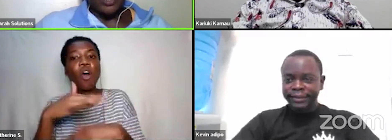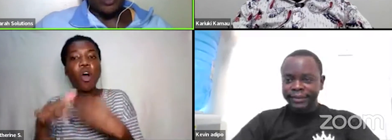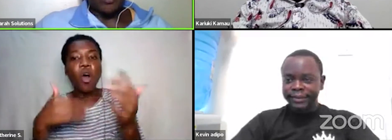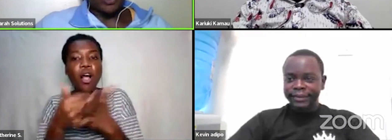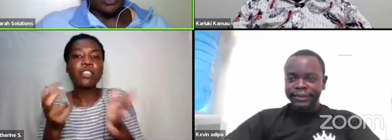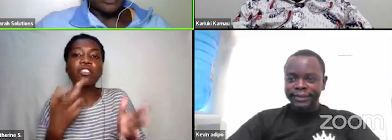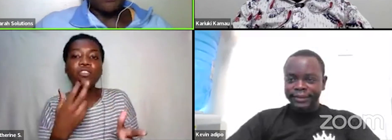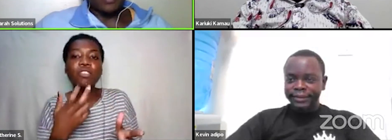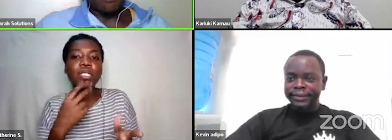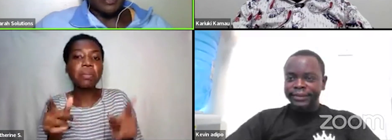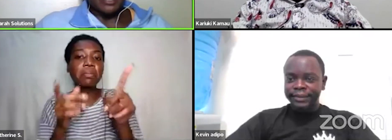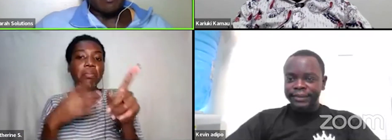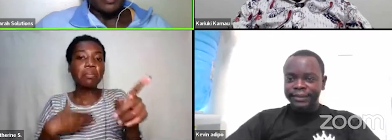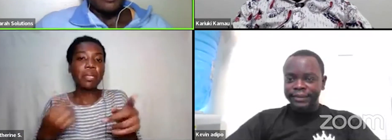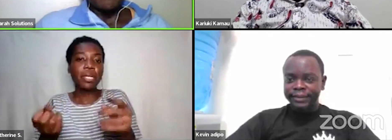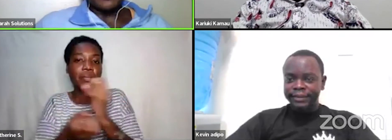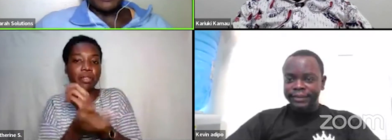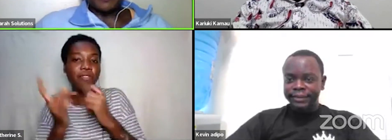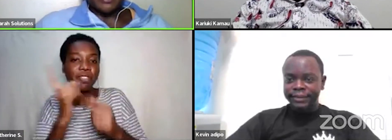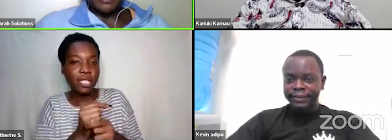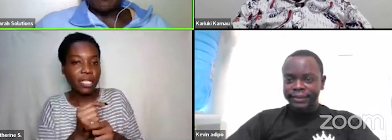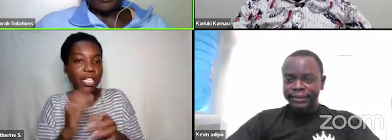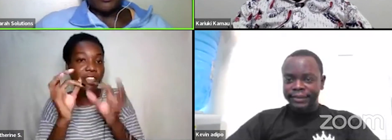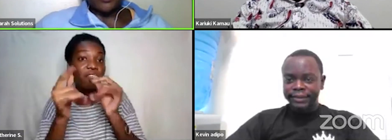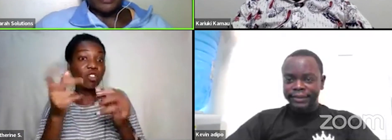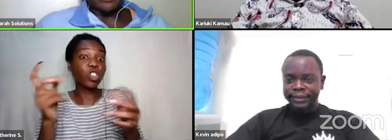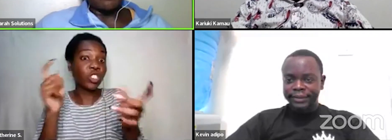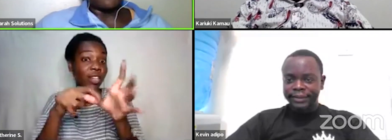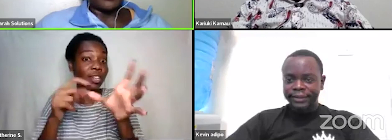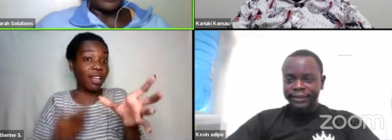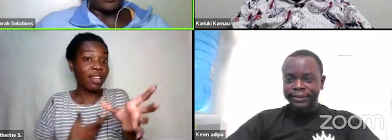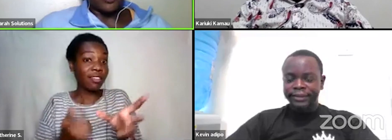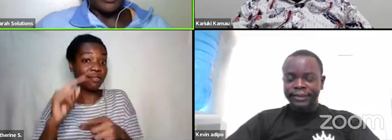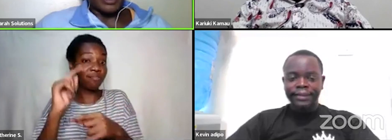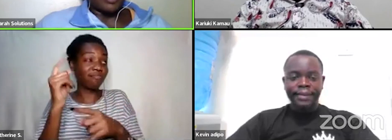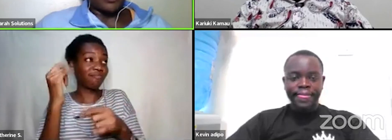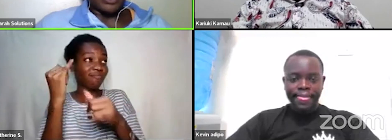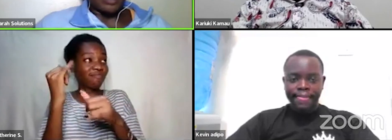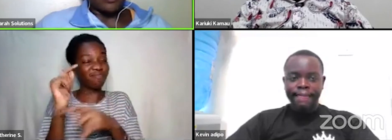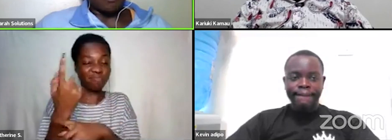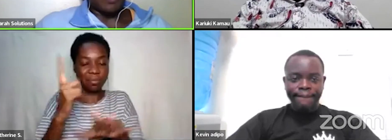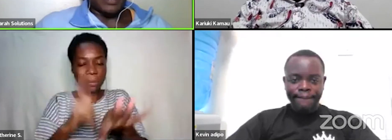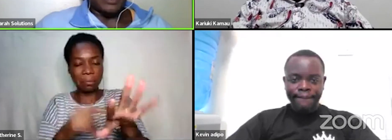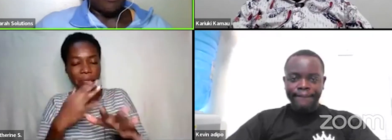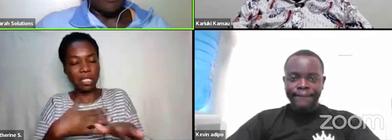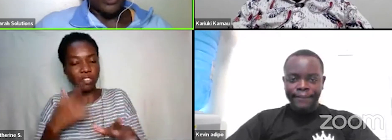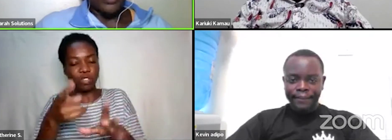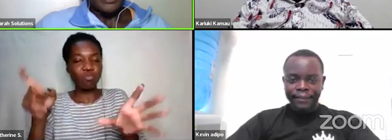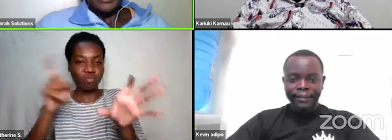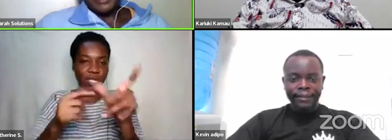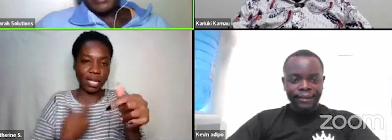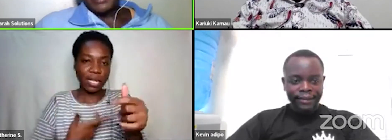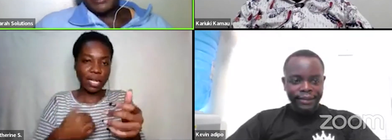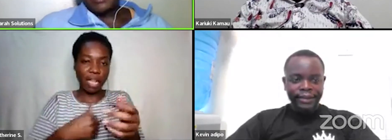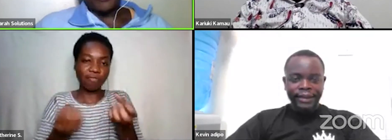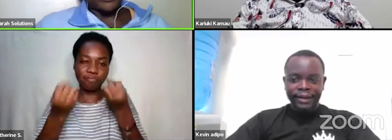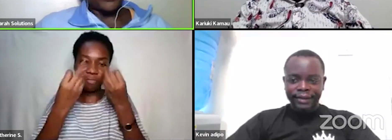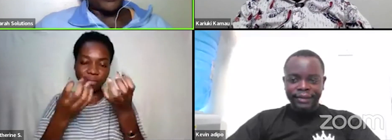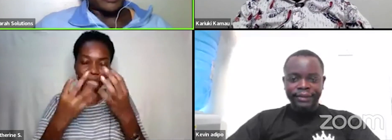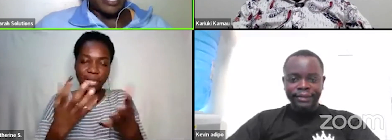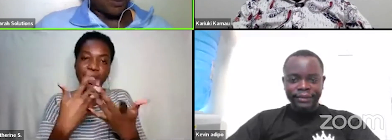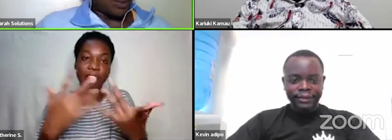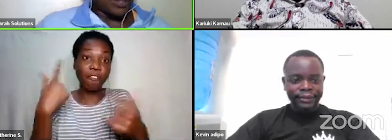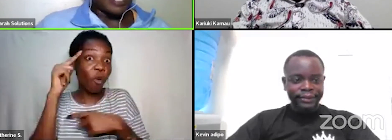have mentioned. So if you're joining us for the first time, please keep it here because we have a lot packed for you. And of